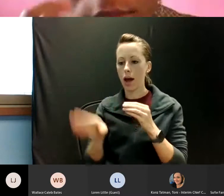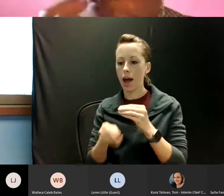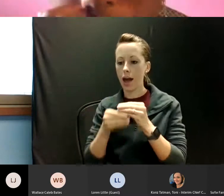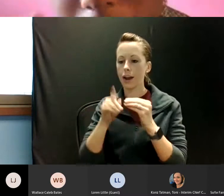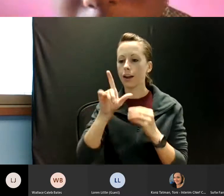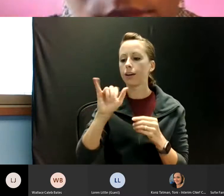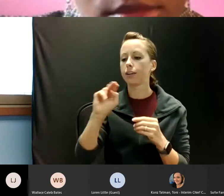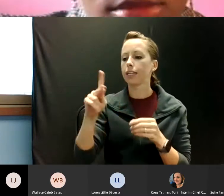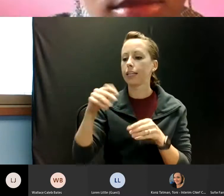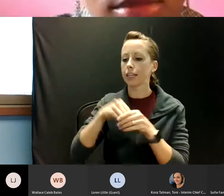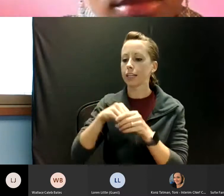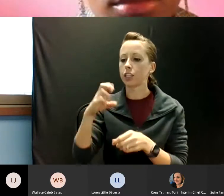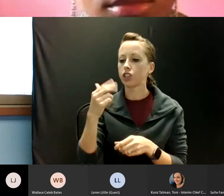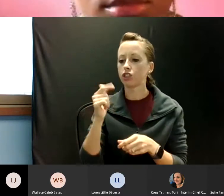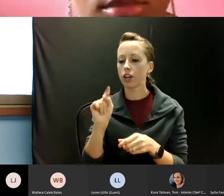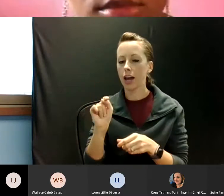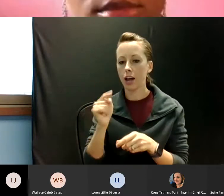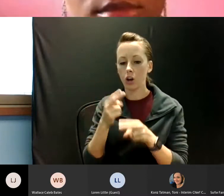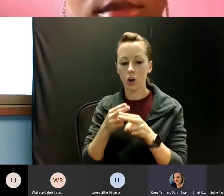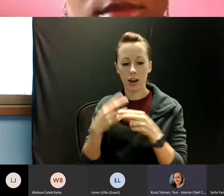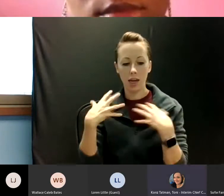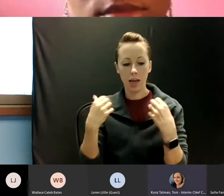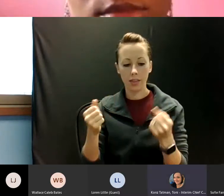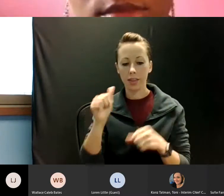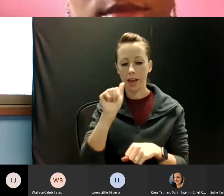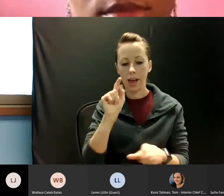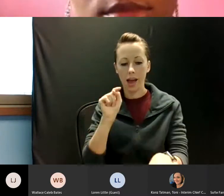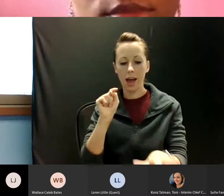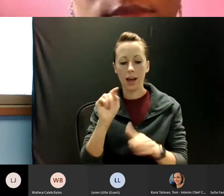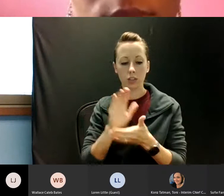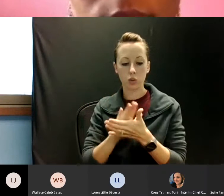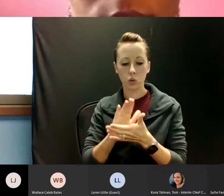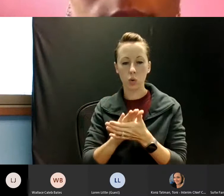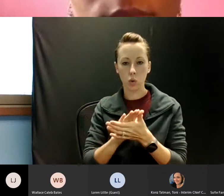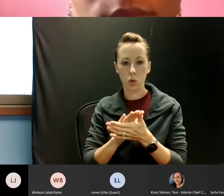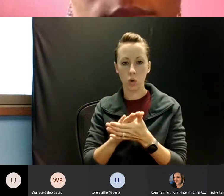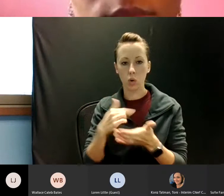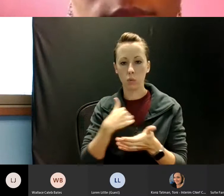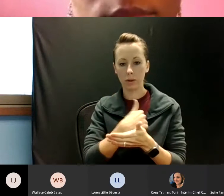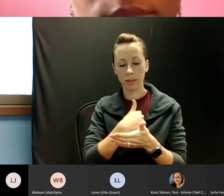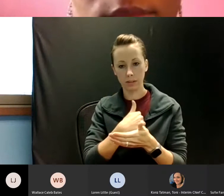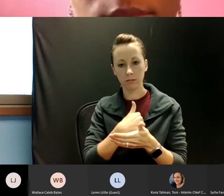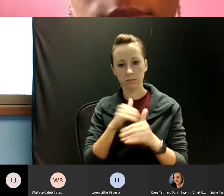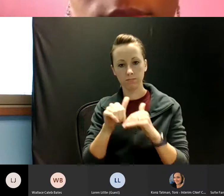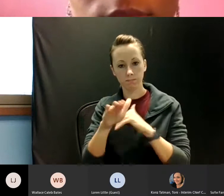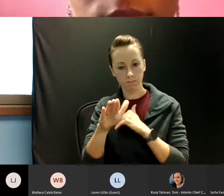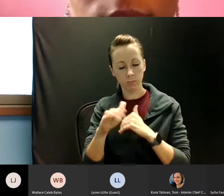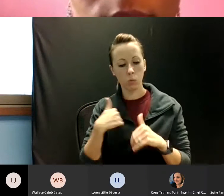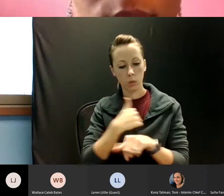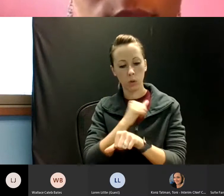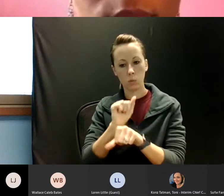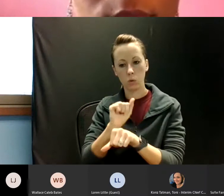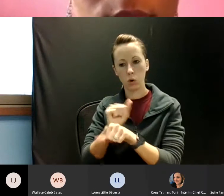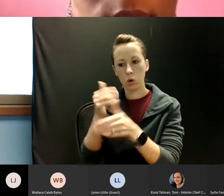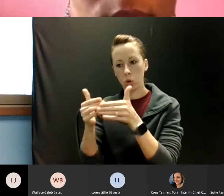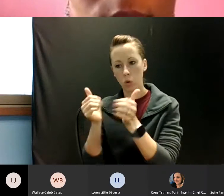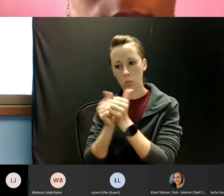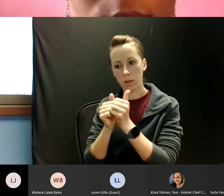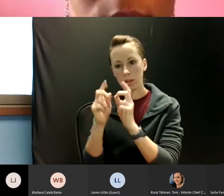chat to our Healthy at Schools document that we have released. We've been working very closely with the Department of Public